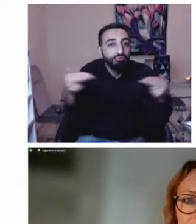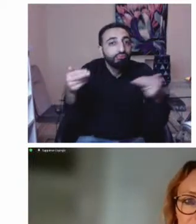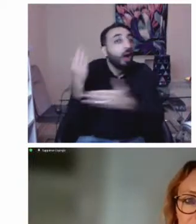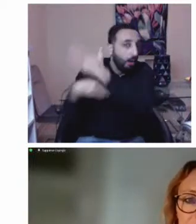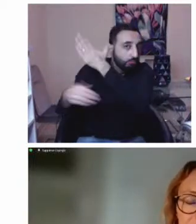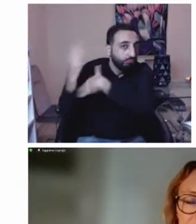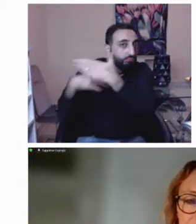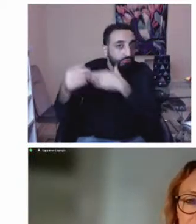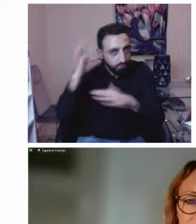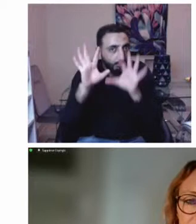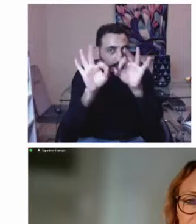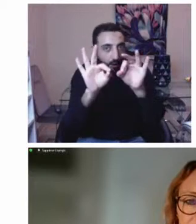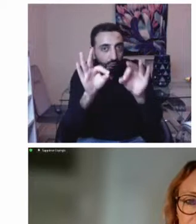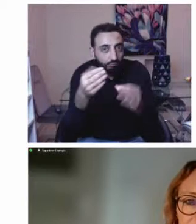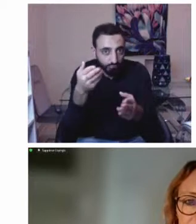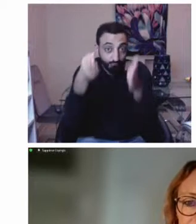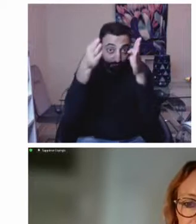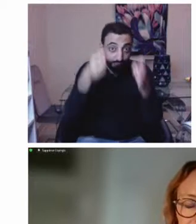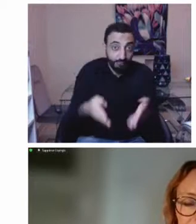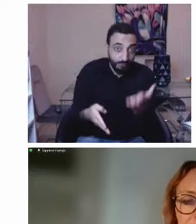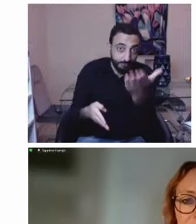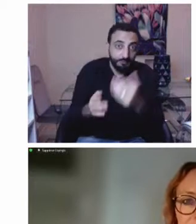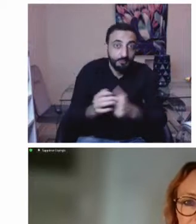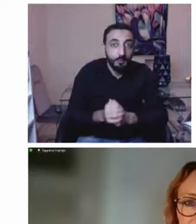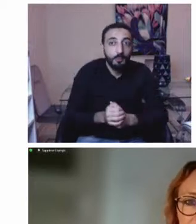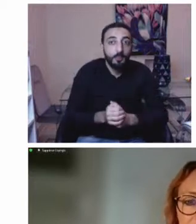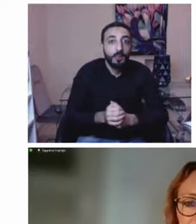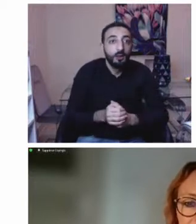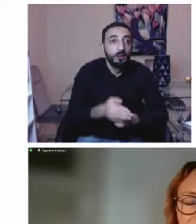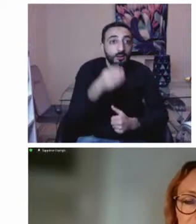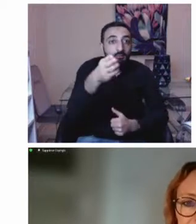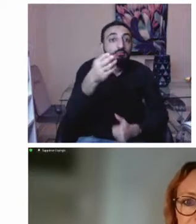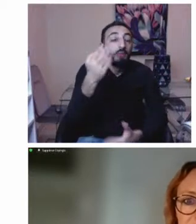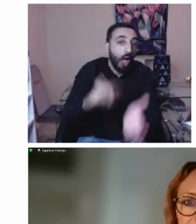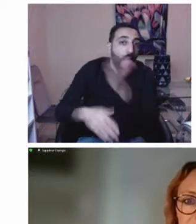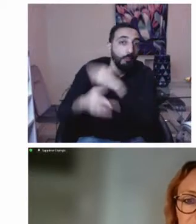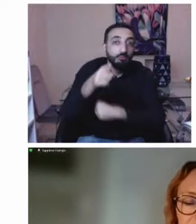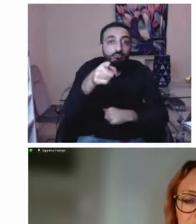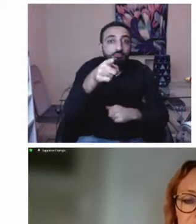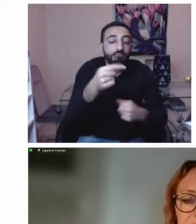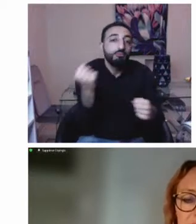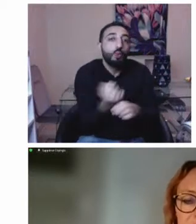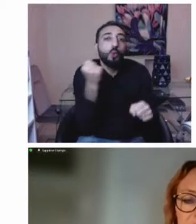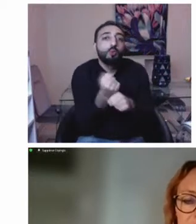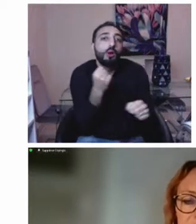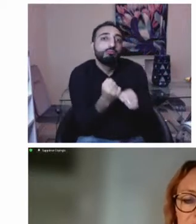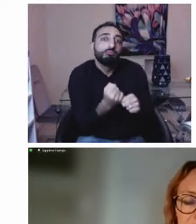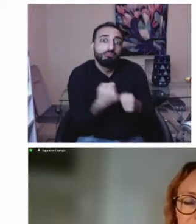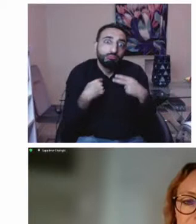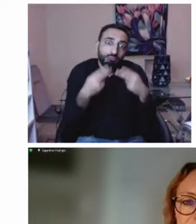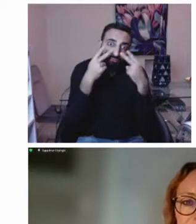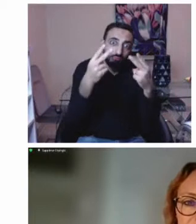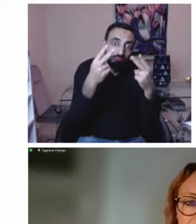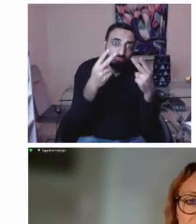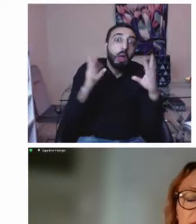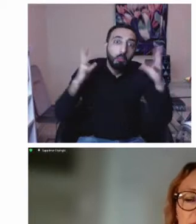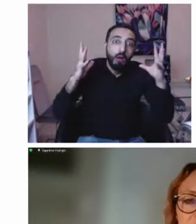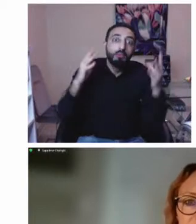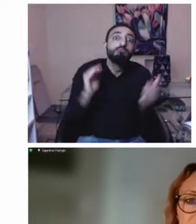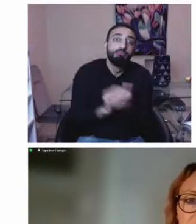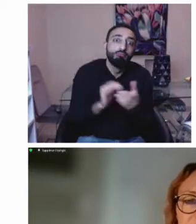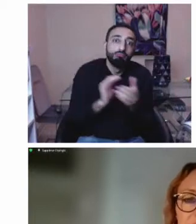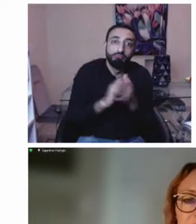youth organizations in the Central African Republic and the region are accessing resources through the Peace Direct. How